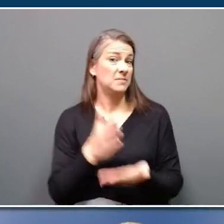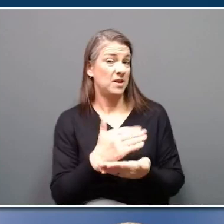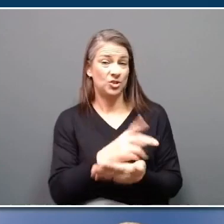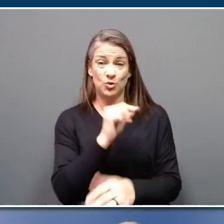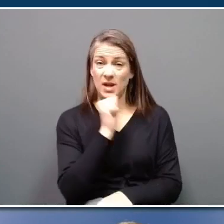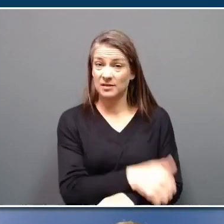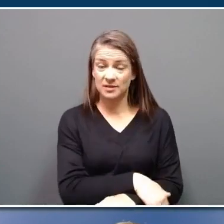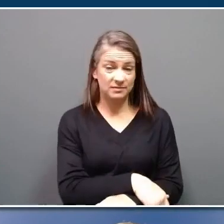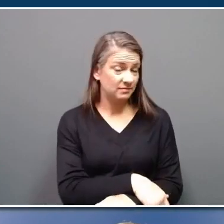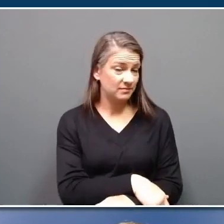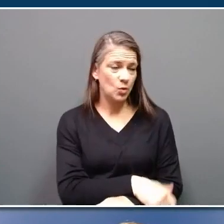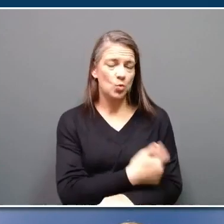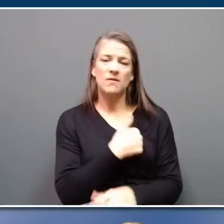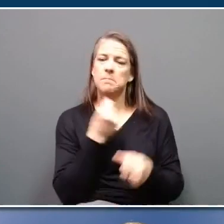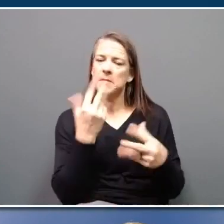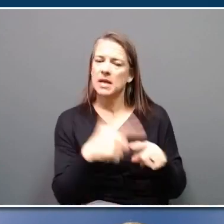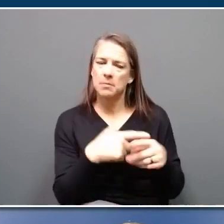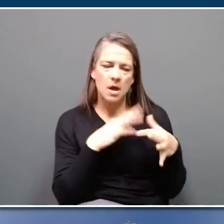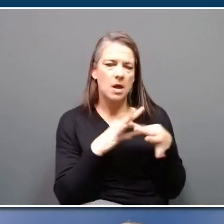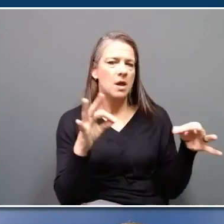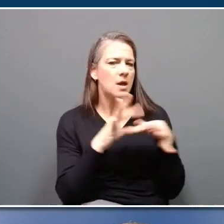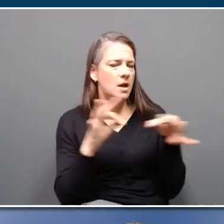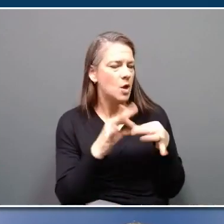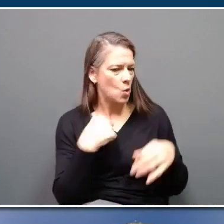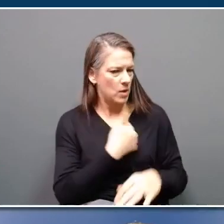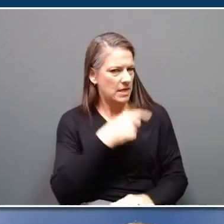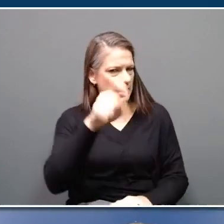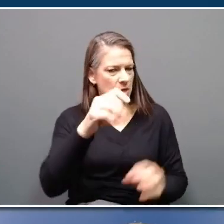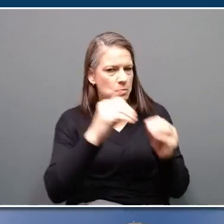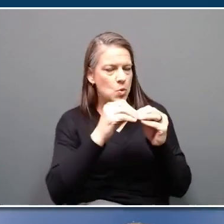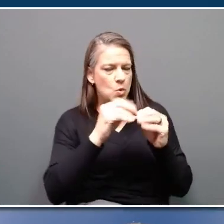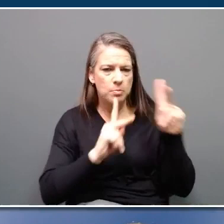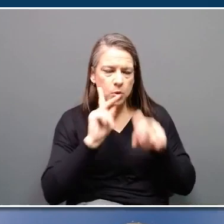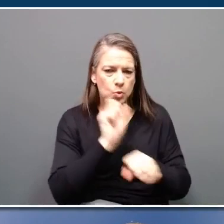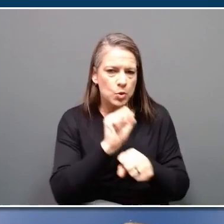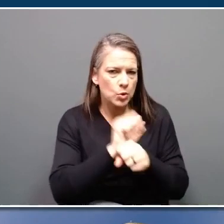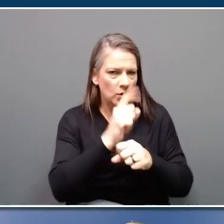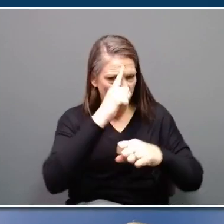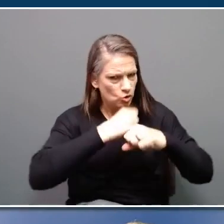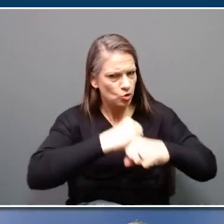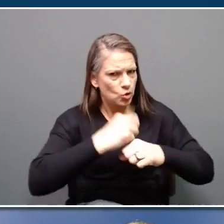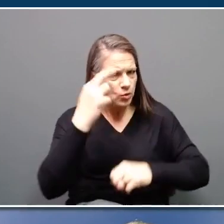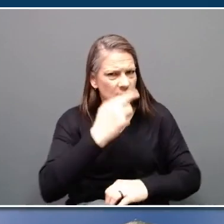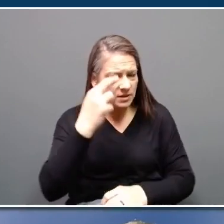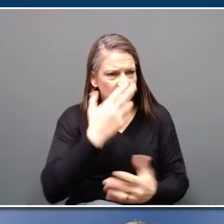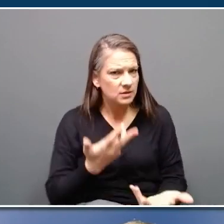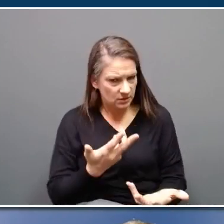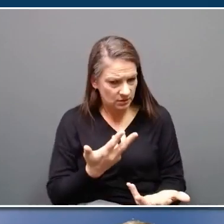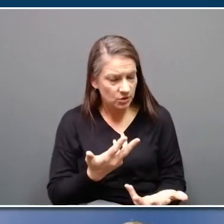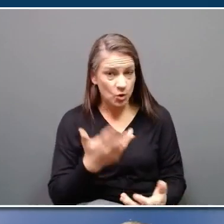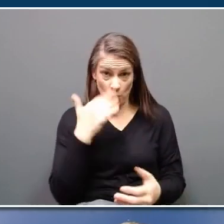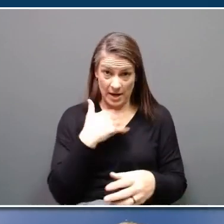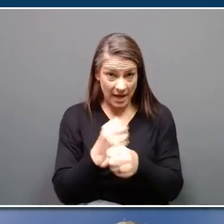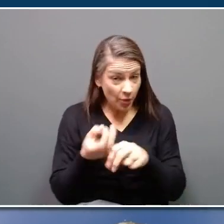talked a number of times about the fact that we need more personnel for security. And remember, we got those raises, which was good,